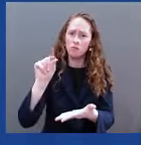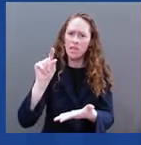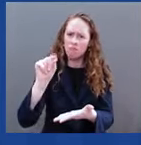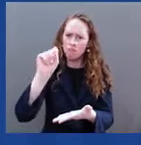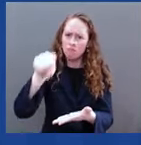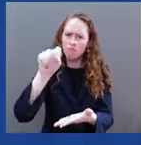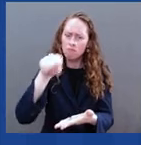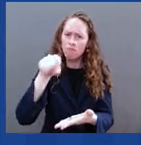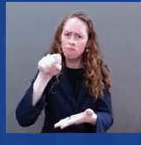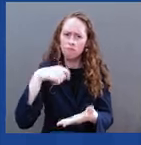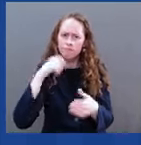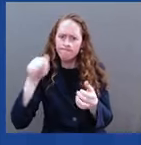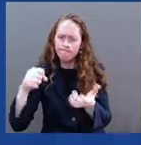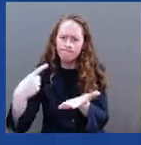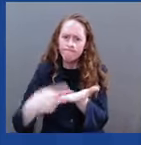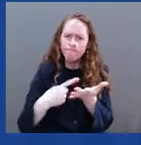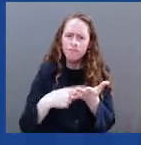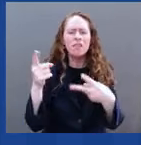any